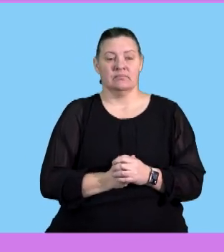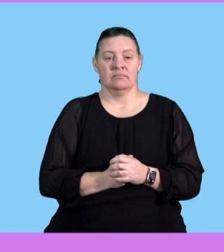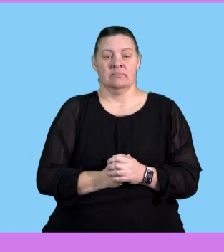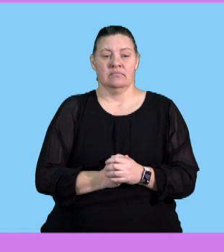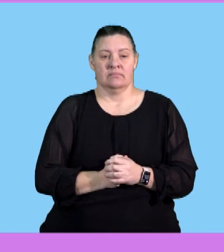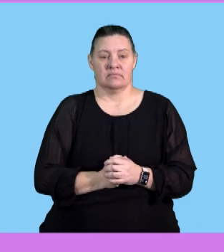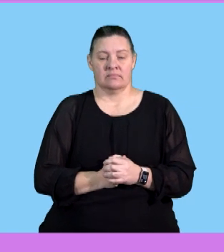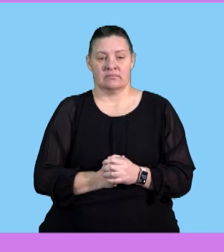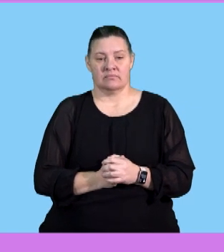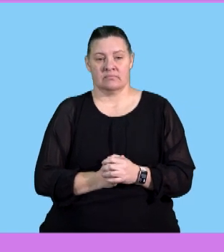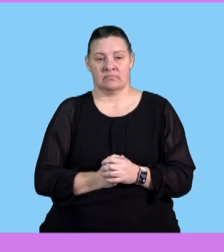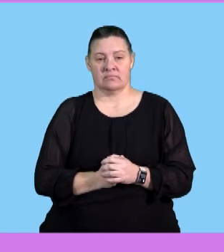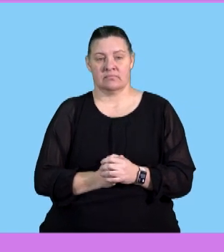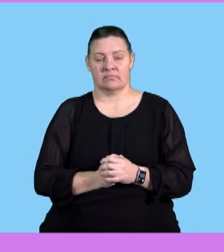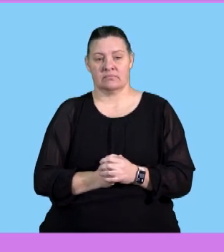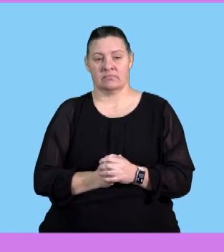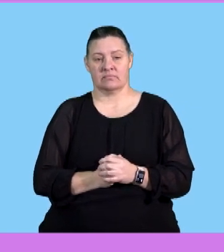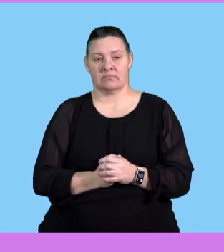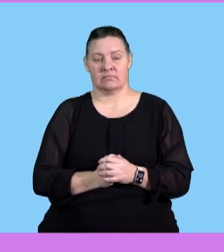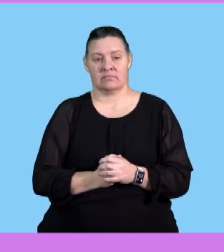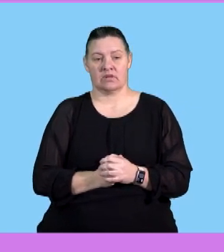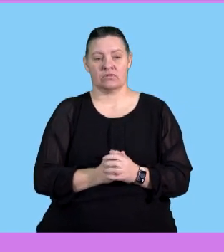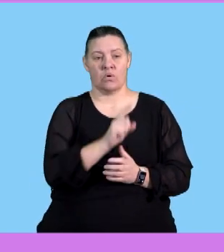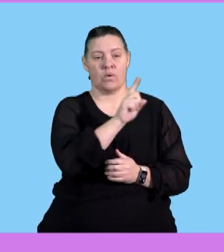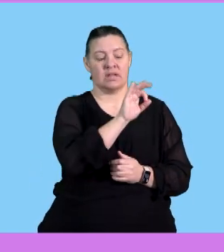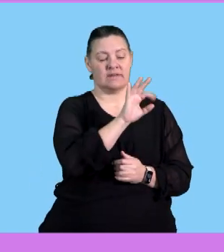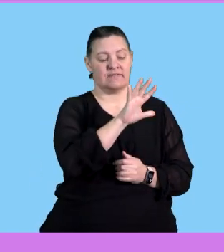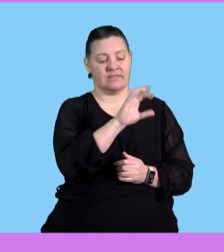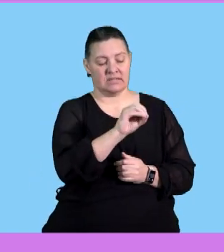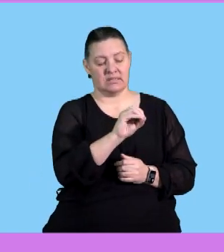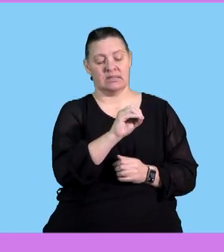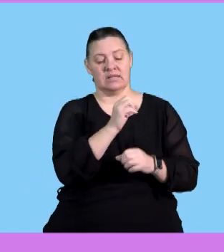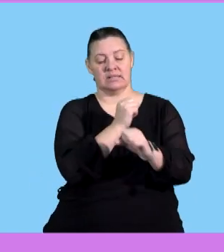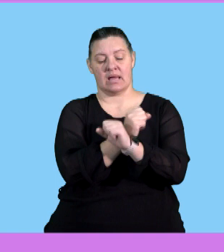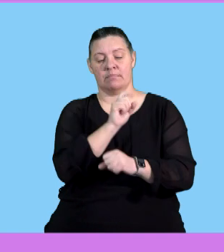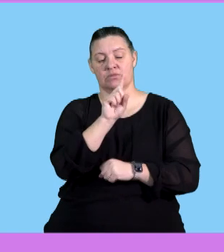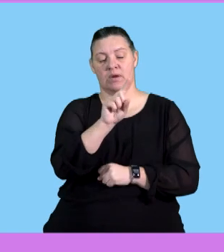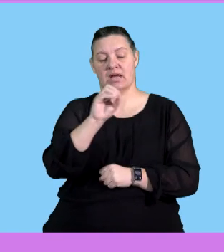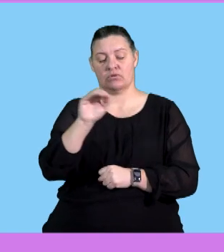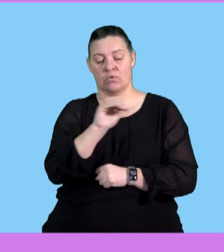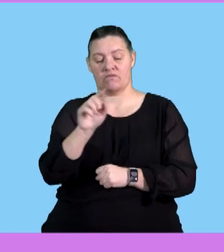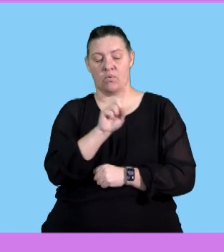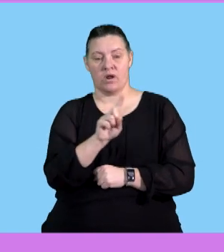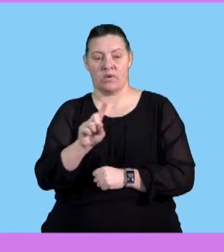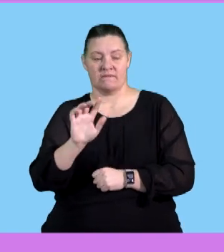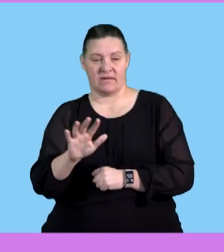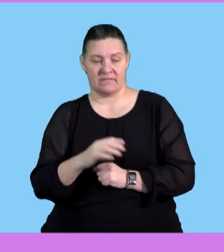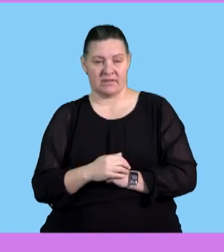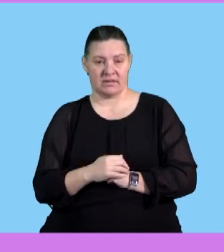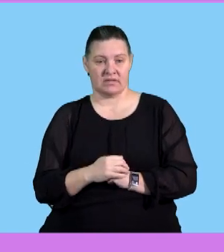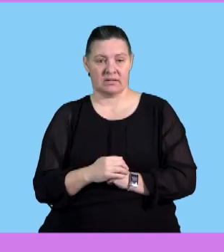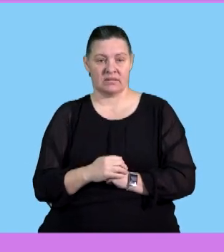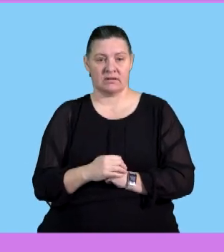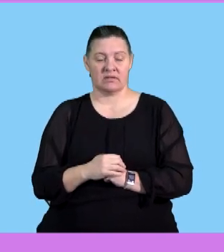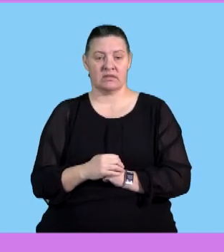out. We have 1,250 multiplied by 100 over